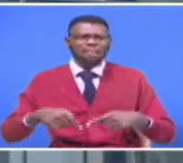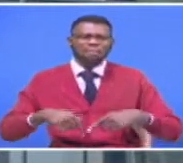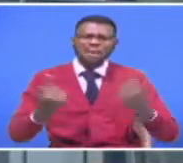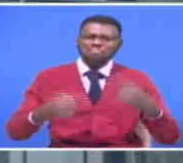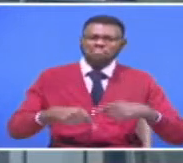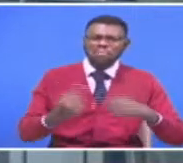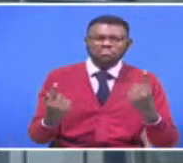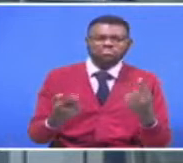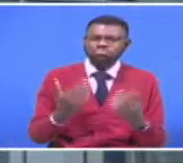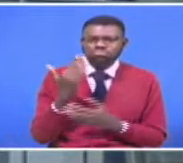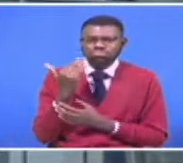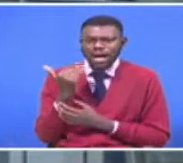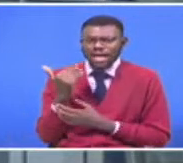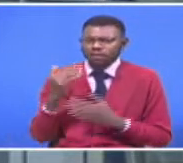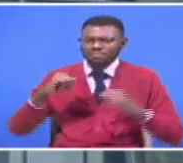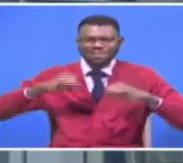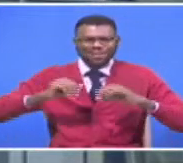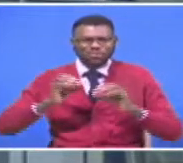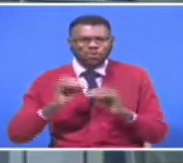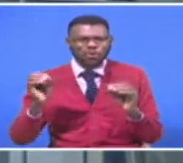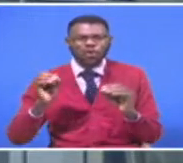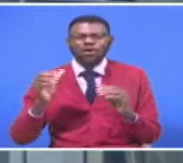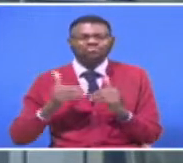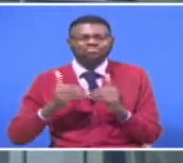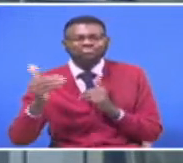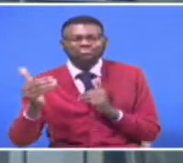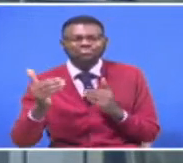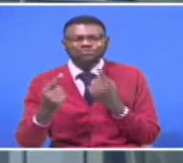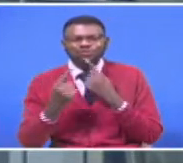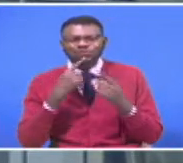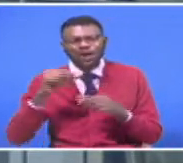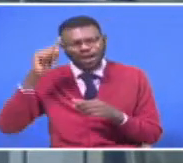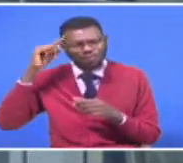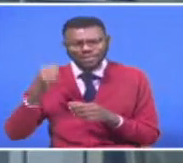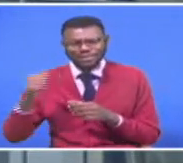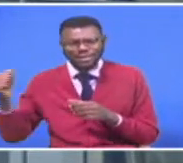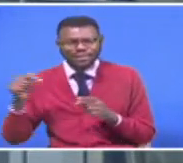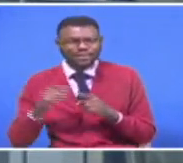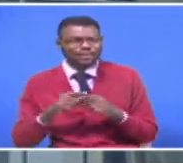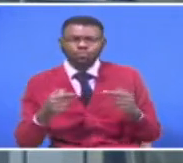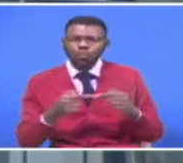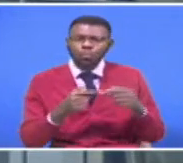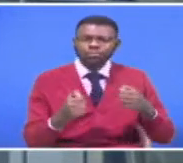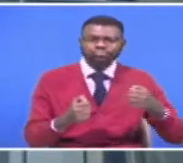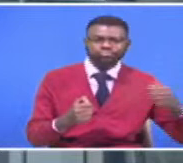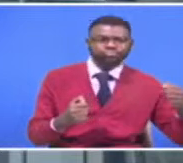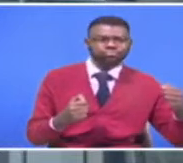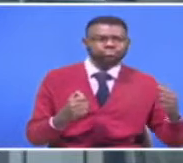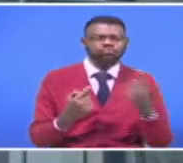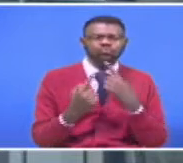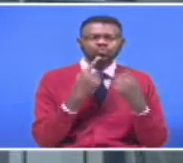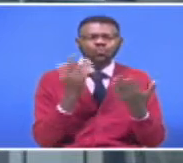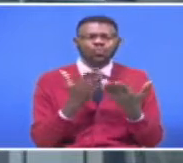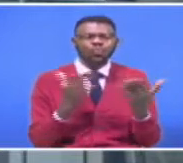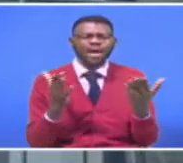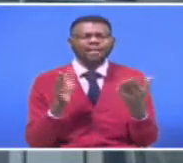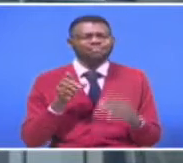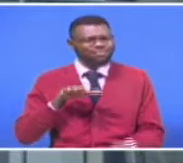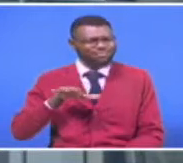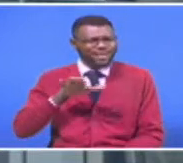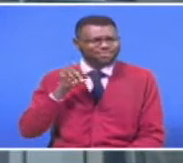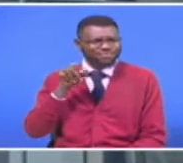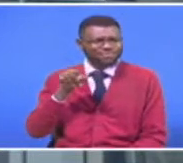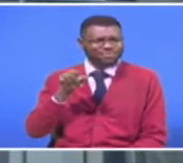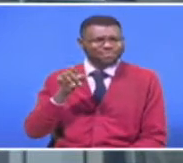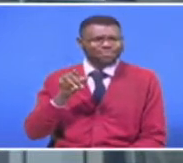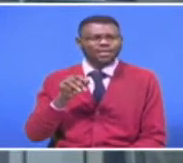dialogue between the government and the opposition over the cost of living. The ODM senator, who spoke at Budaiwa, said the core of